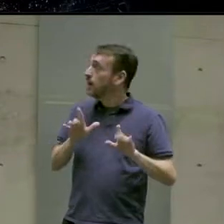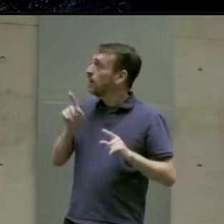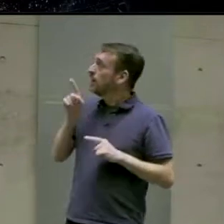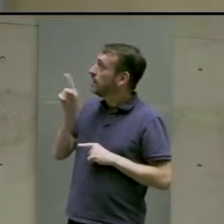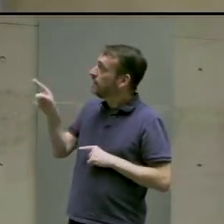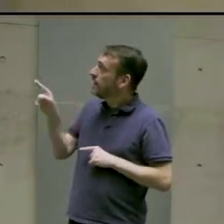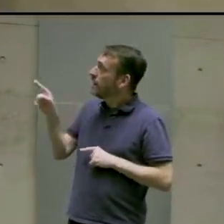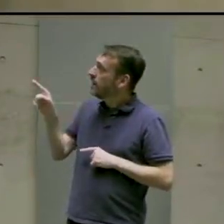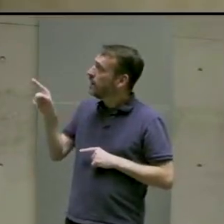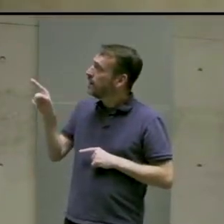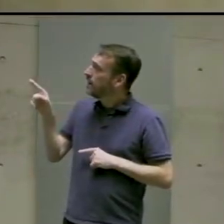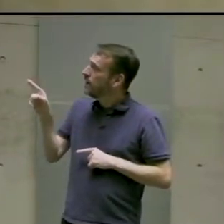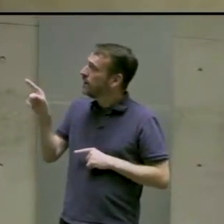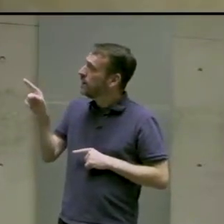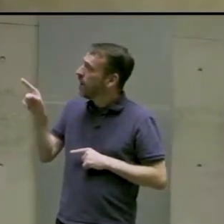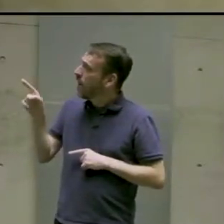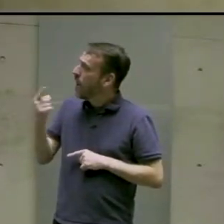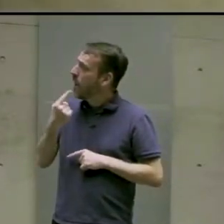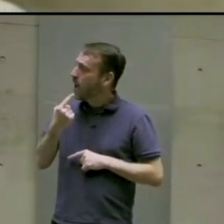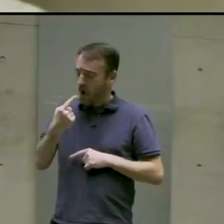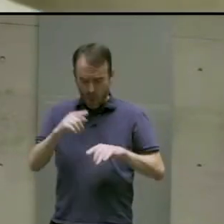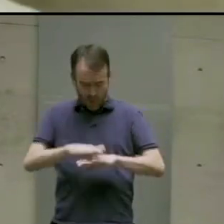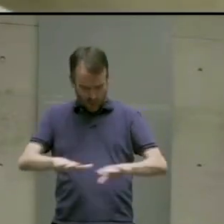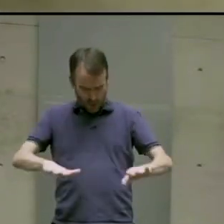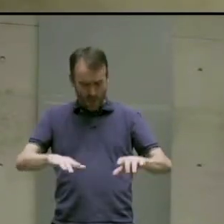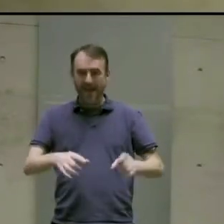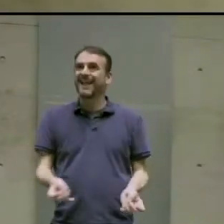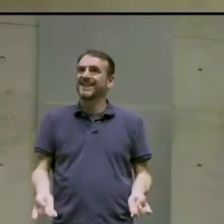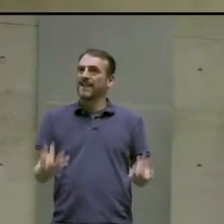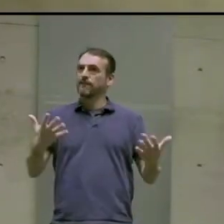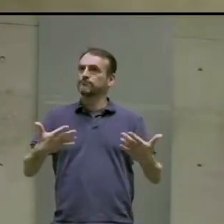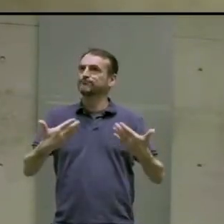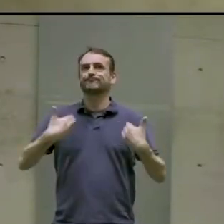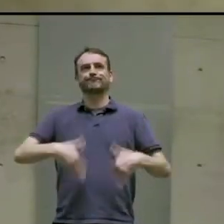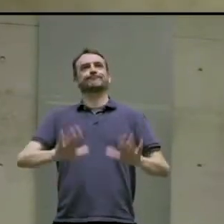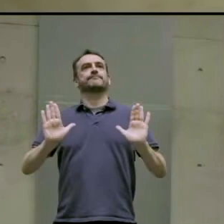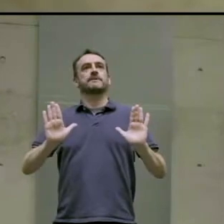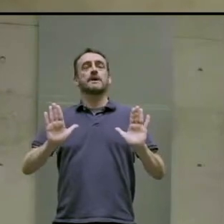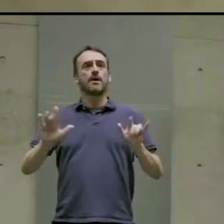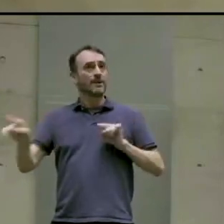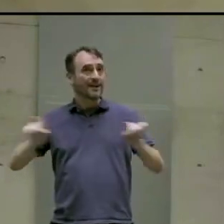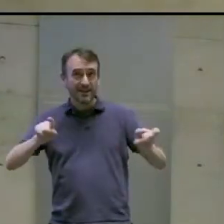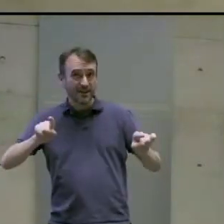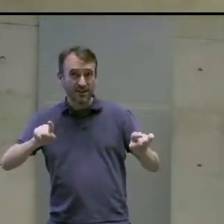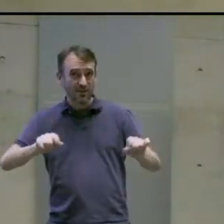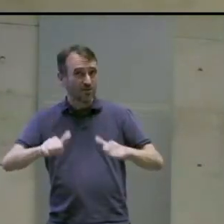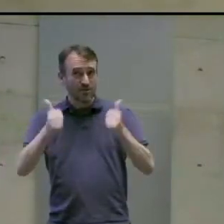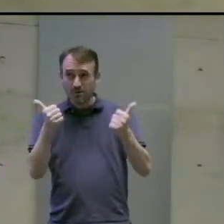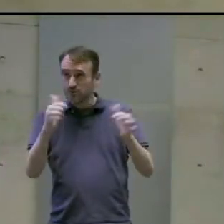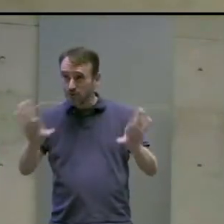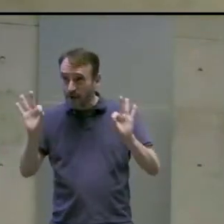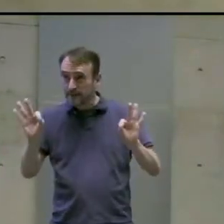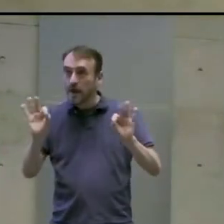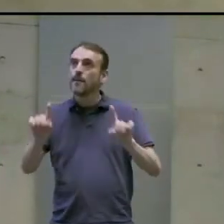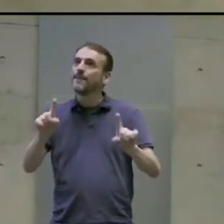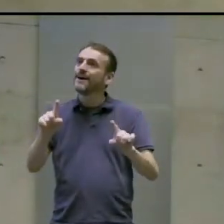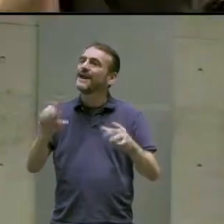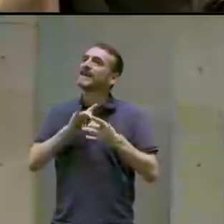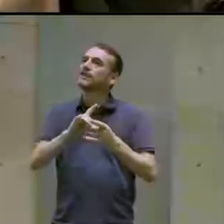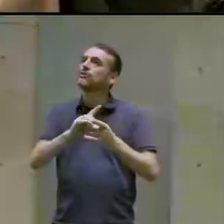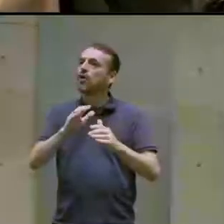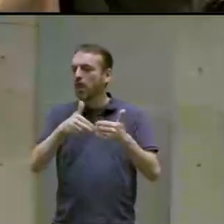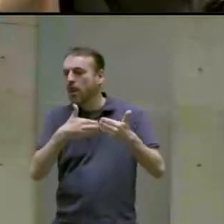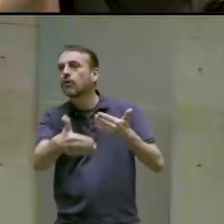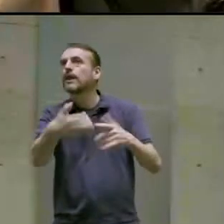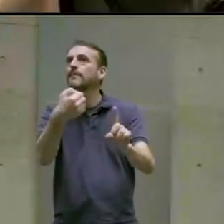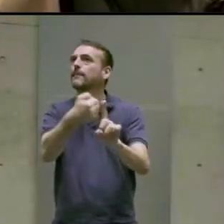pleasant, but they are strategic in that some outcome is going to happen that's going to impact you long term. The other type is the